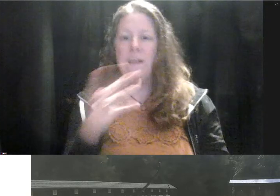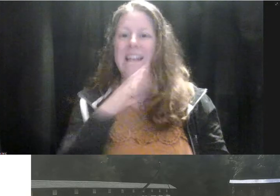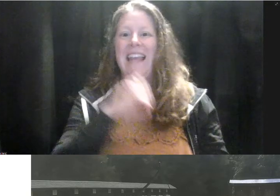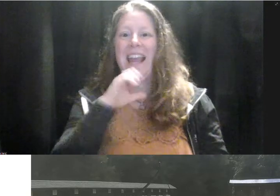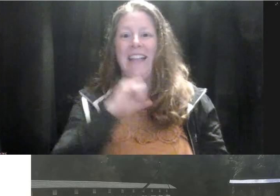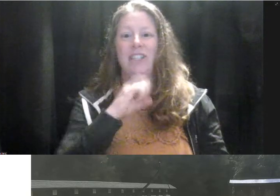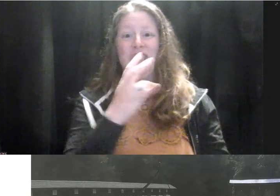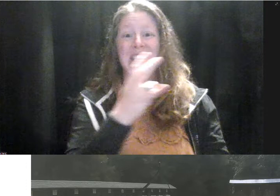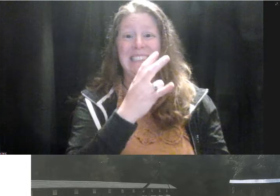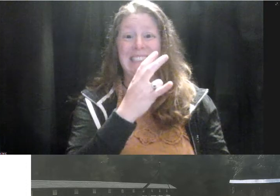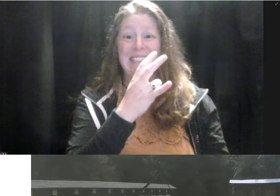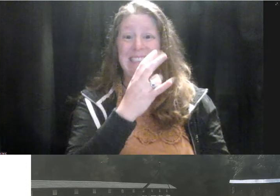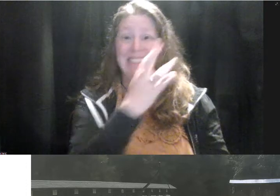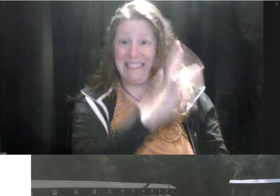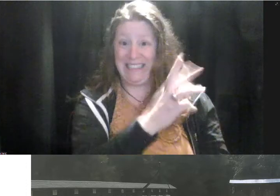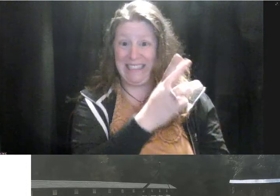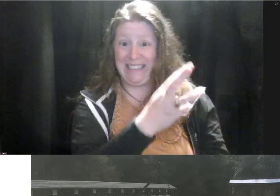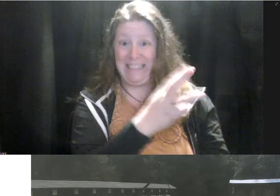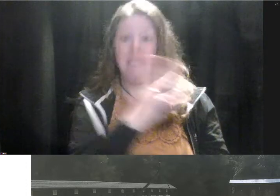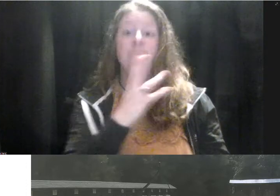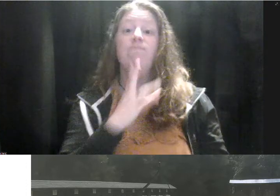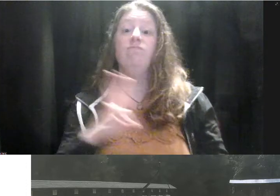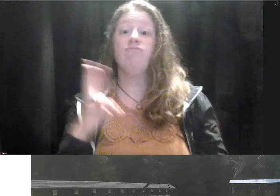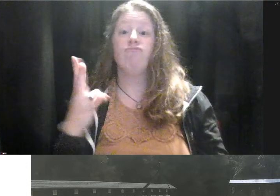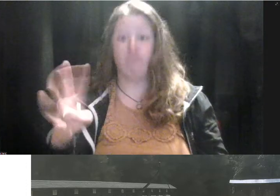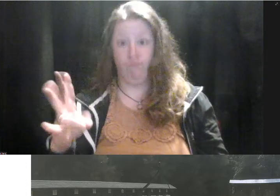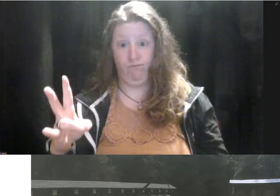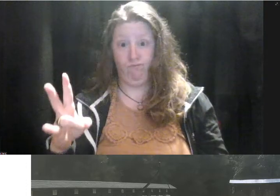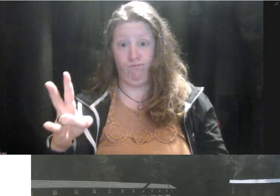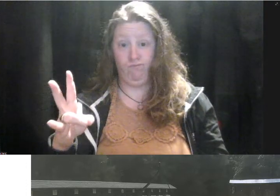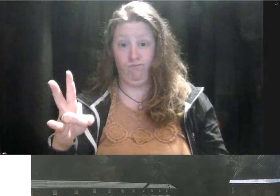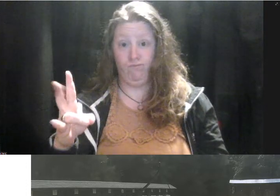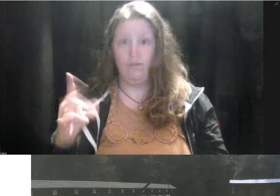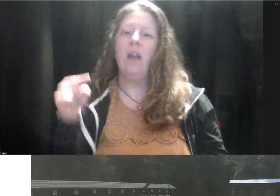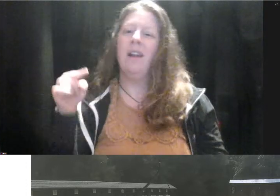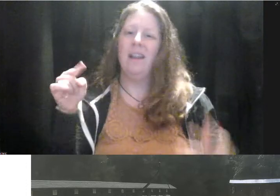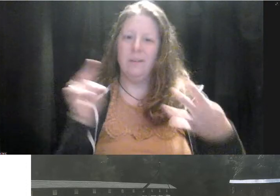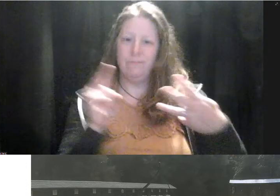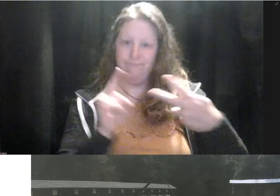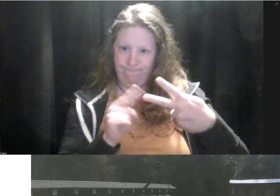but it will only be for ages 16 and 17.